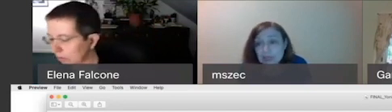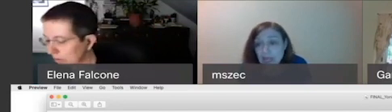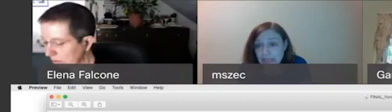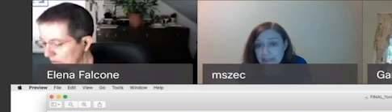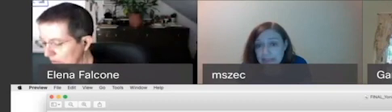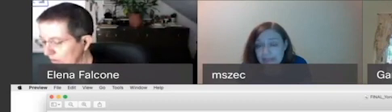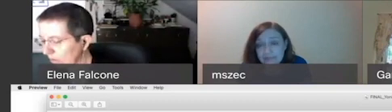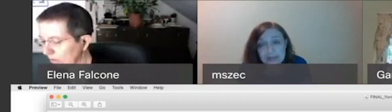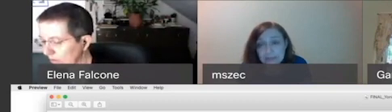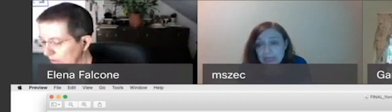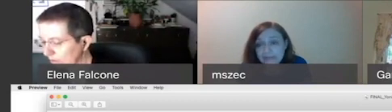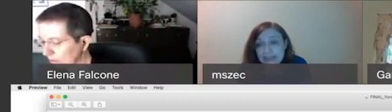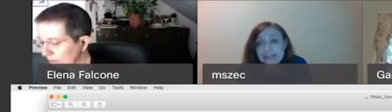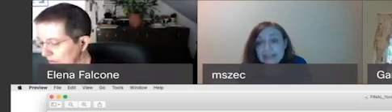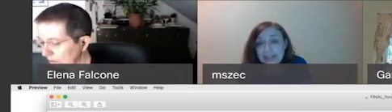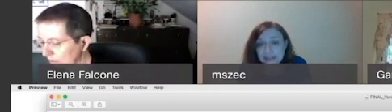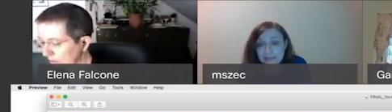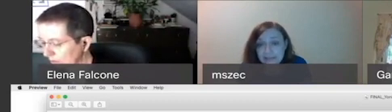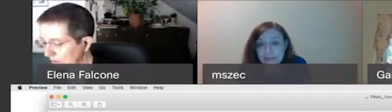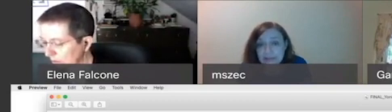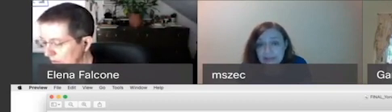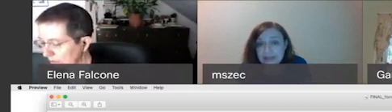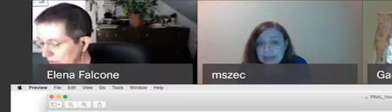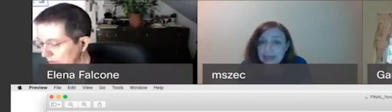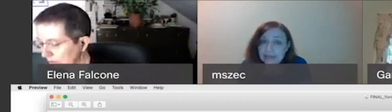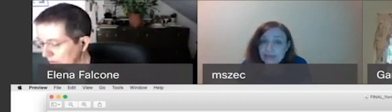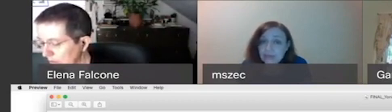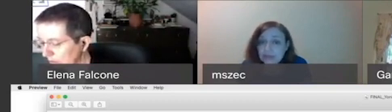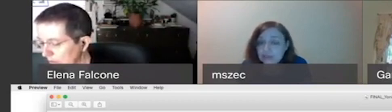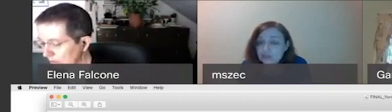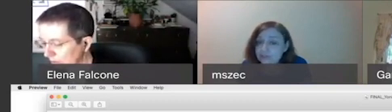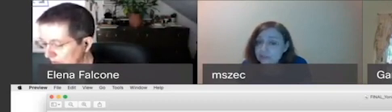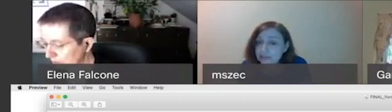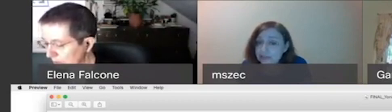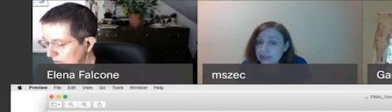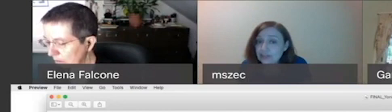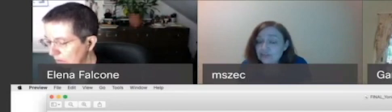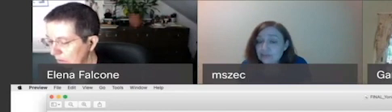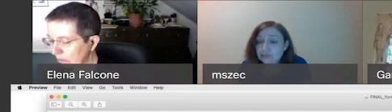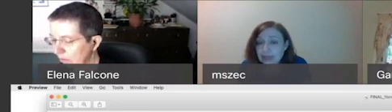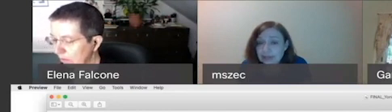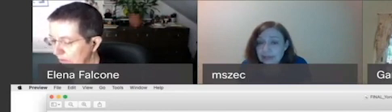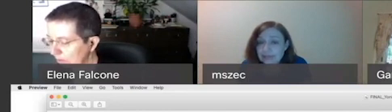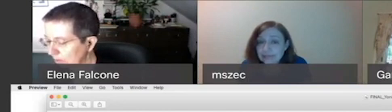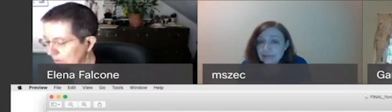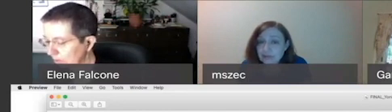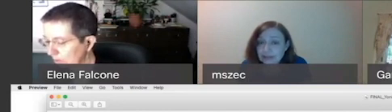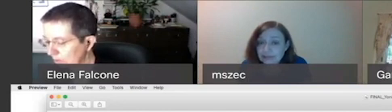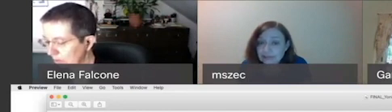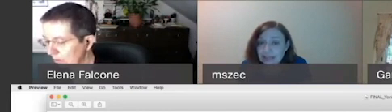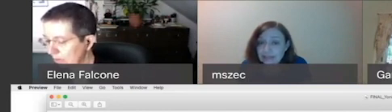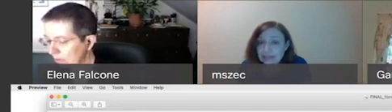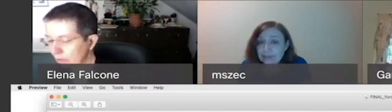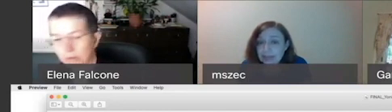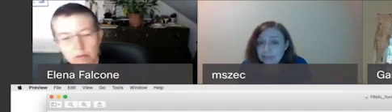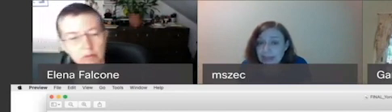is what is applied and it's not applied to anything else. And again, when you get your receipt, it should reflect that